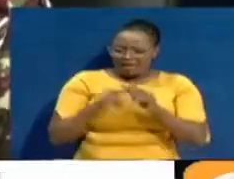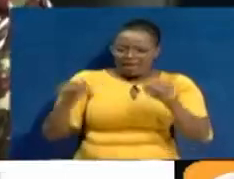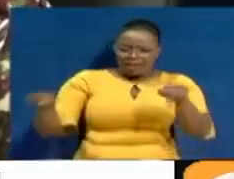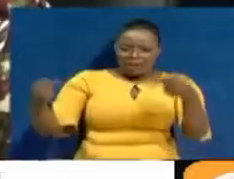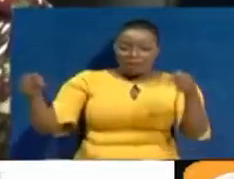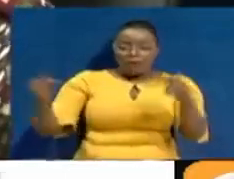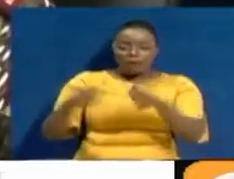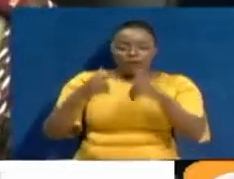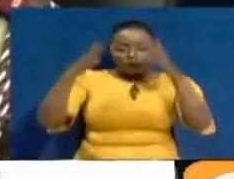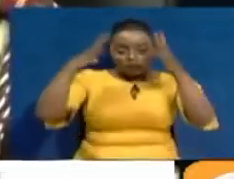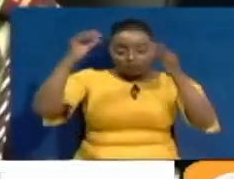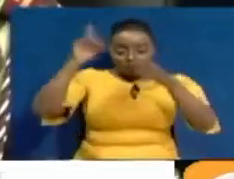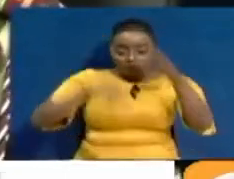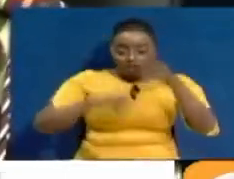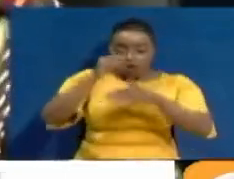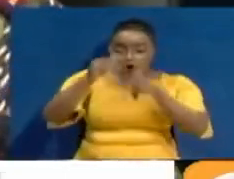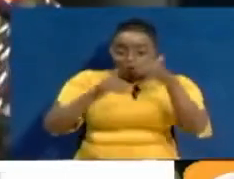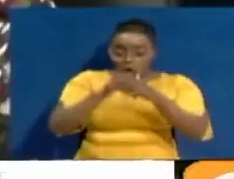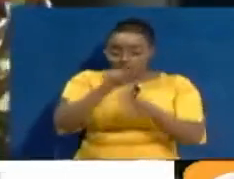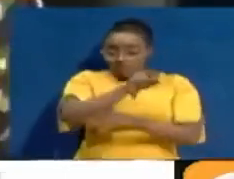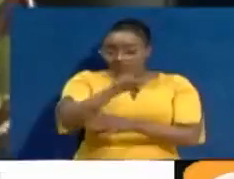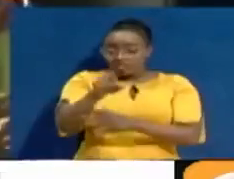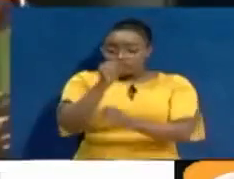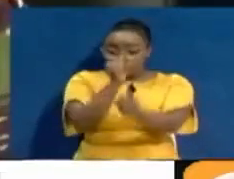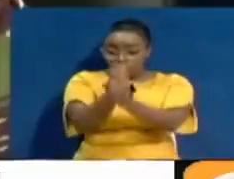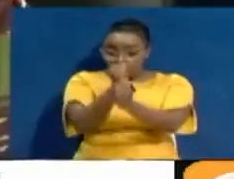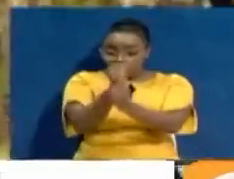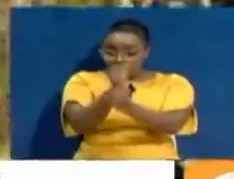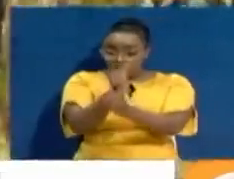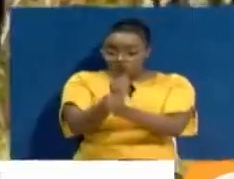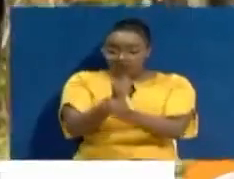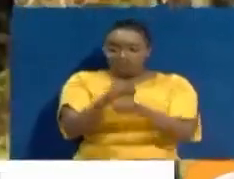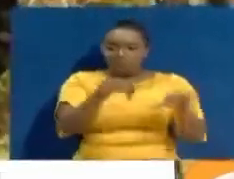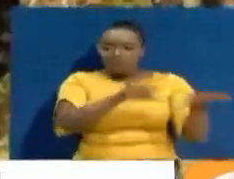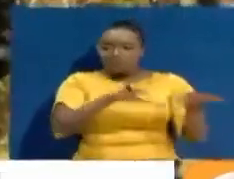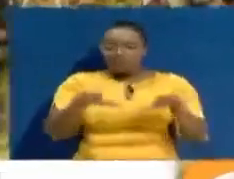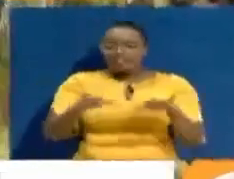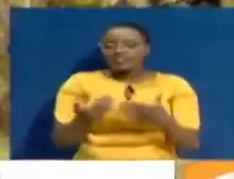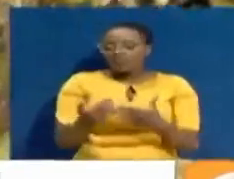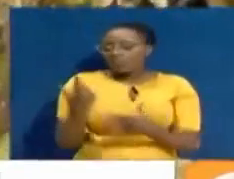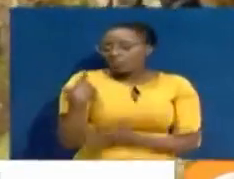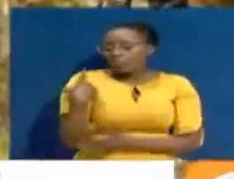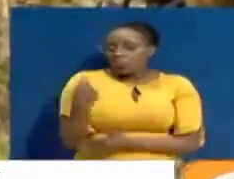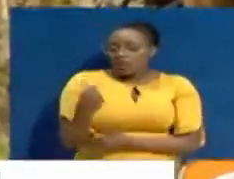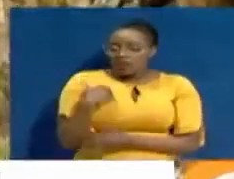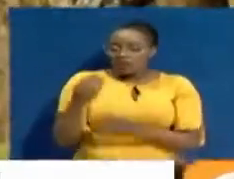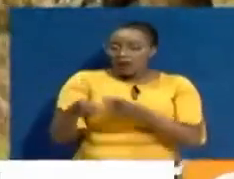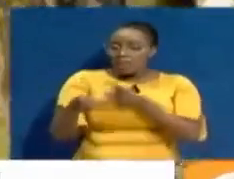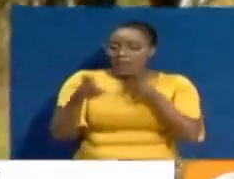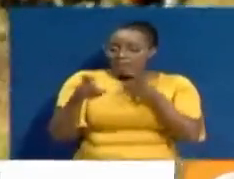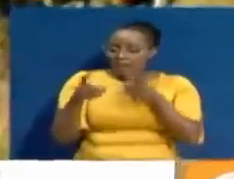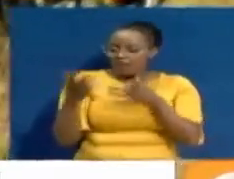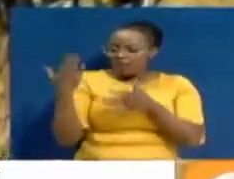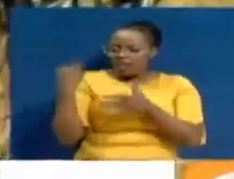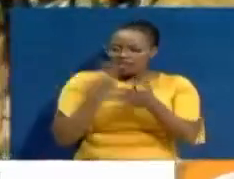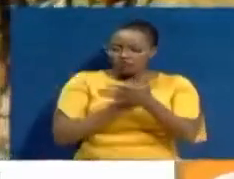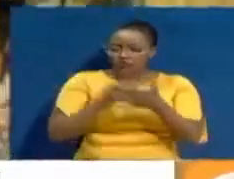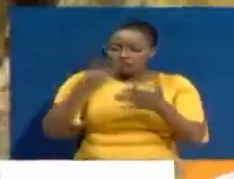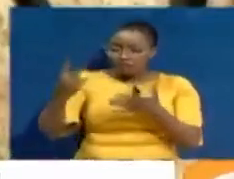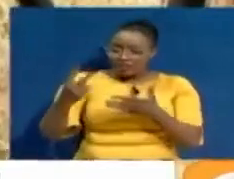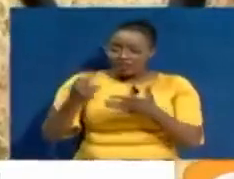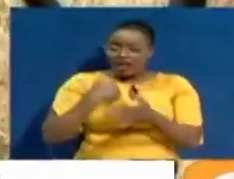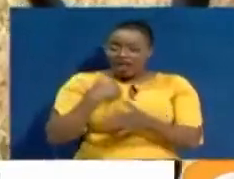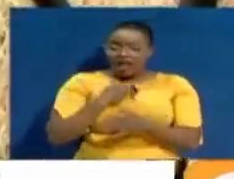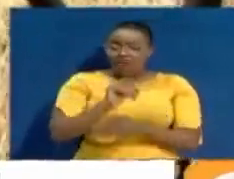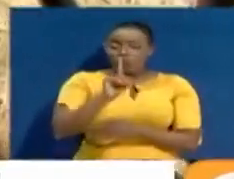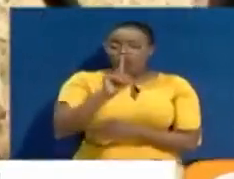wanaanza kulumbana. Tukasema kwamba hizo objectives zetu za hiyo operation zinaanza kuwa frustrated. The latest spate of attacks in the last 2 weeks,